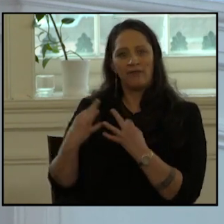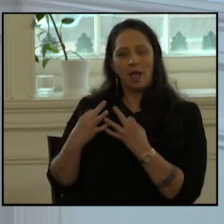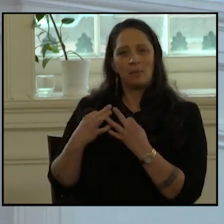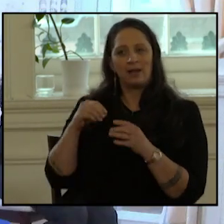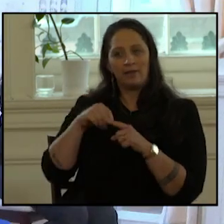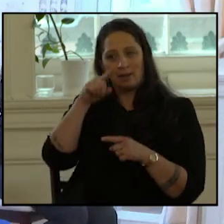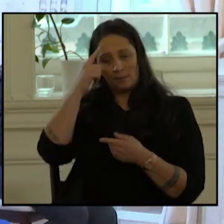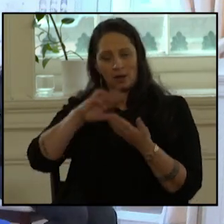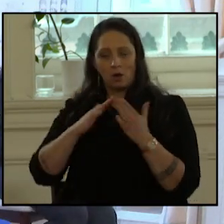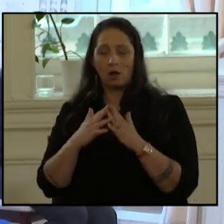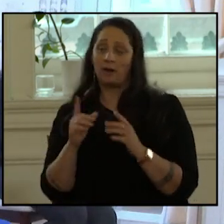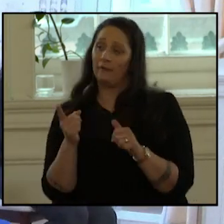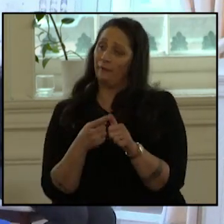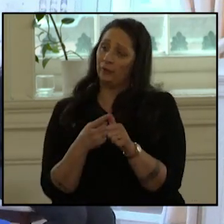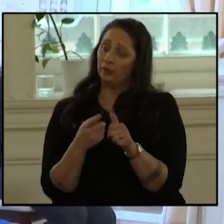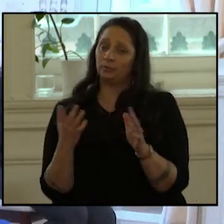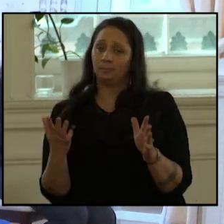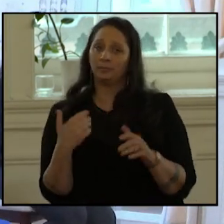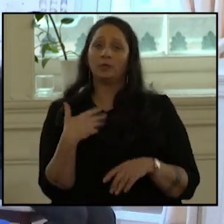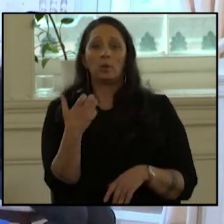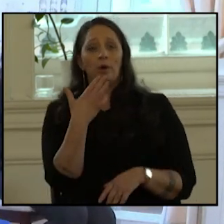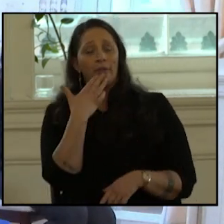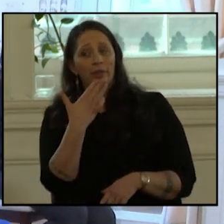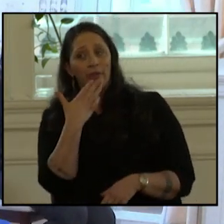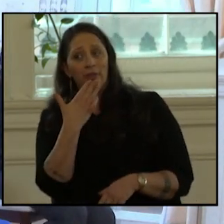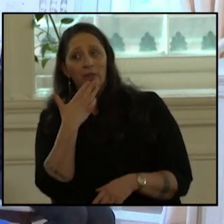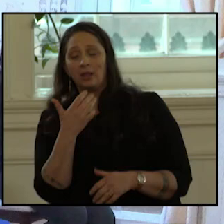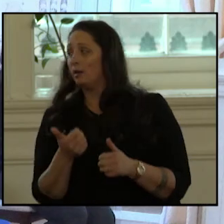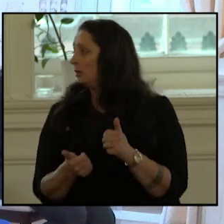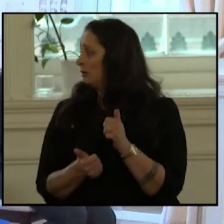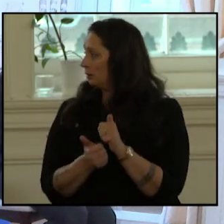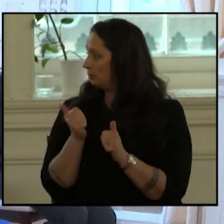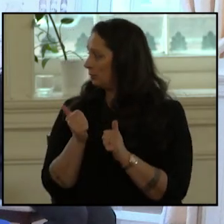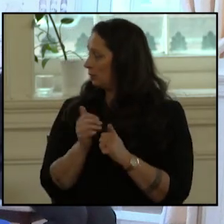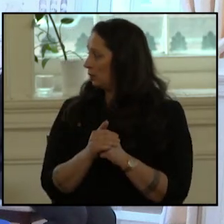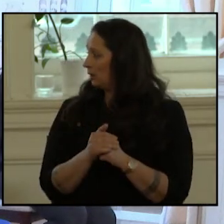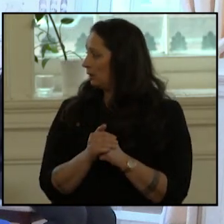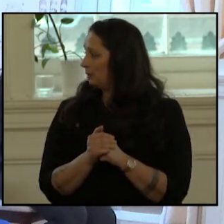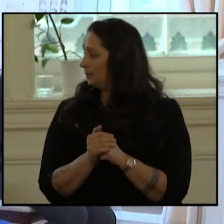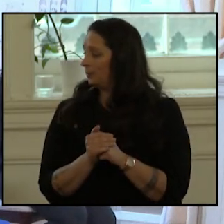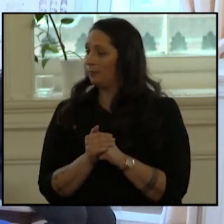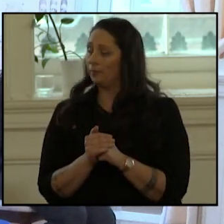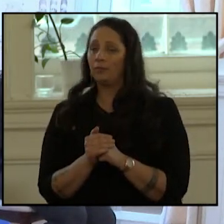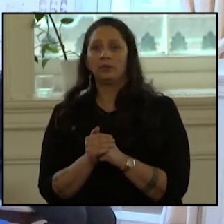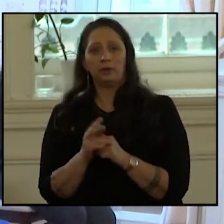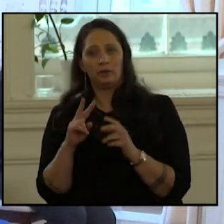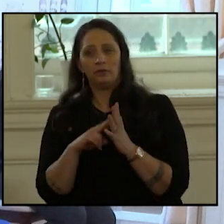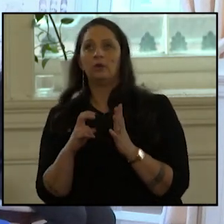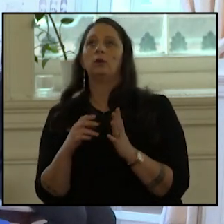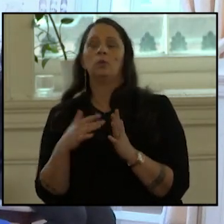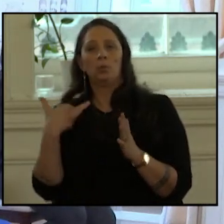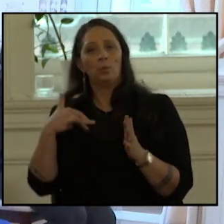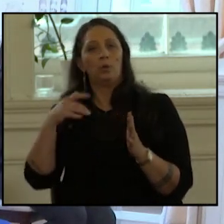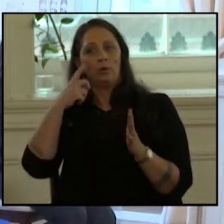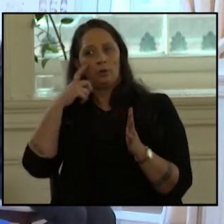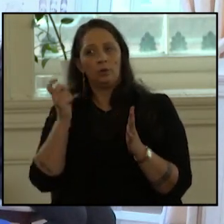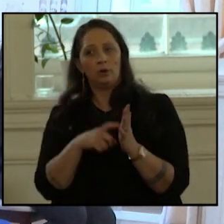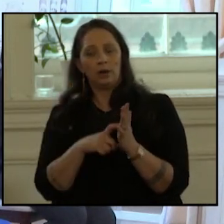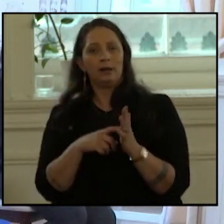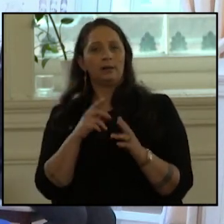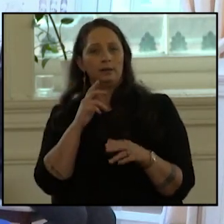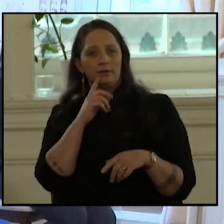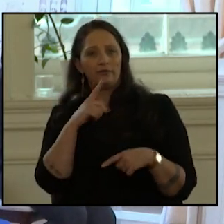Well, first I want to say thank you. I'm amongst some very notable and elite